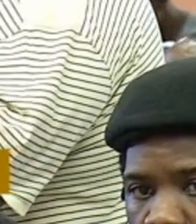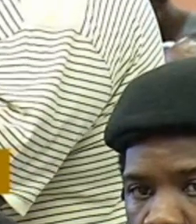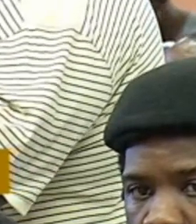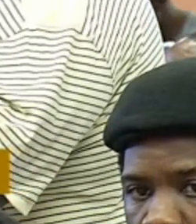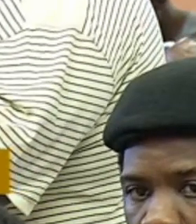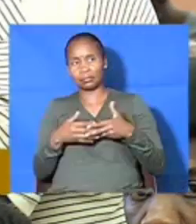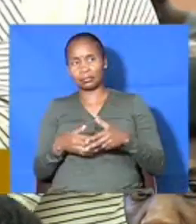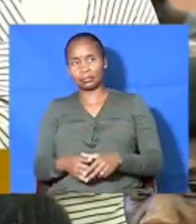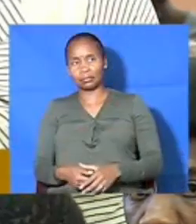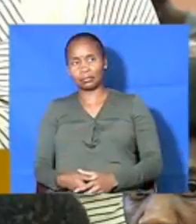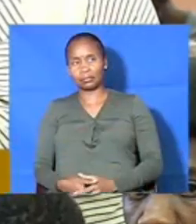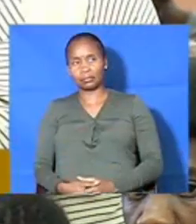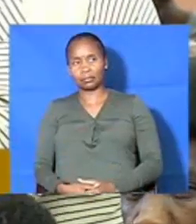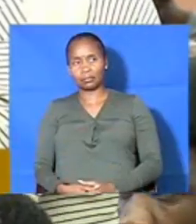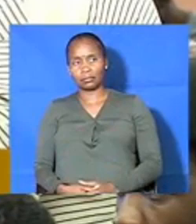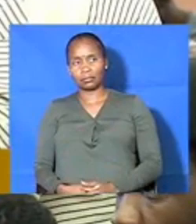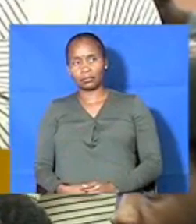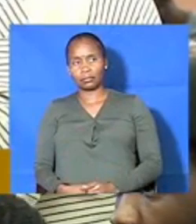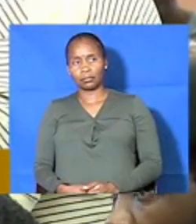The